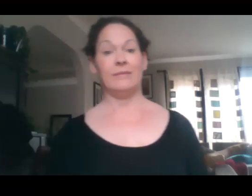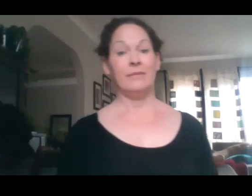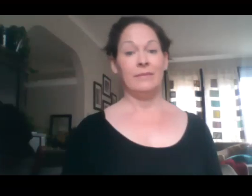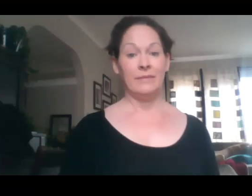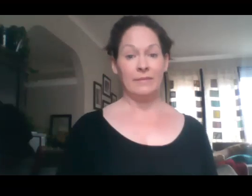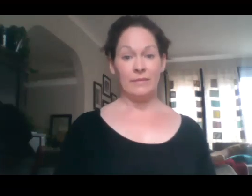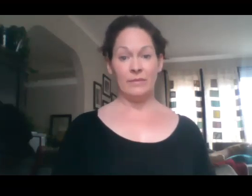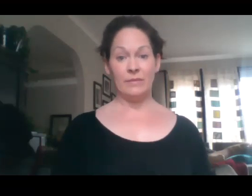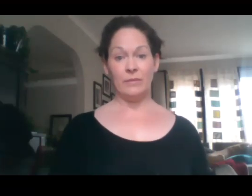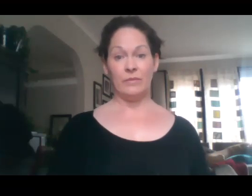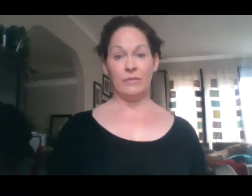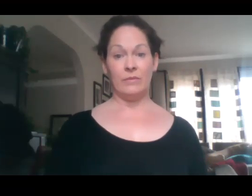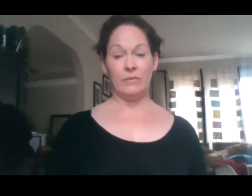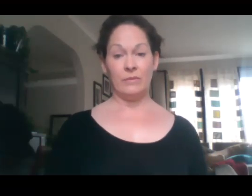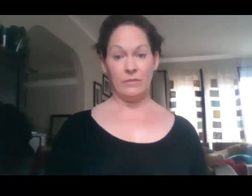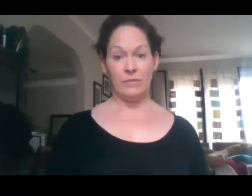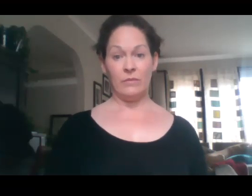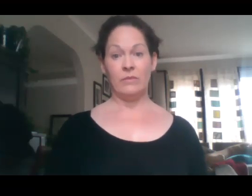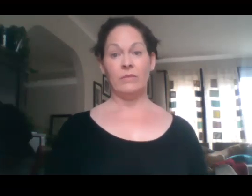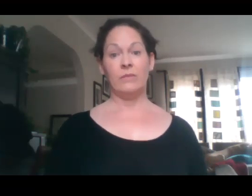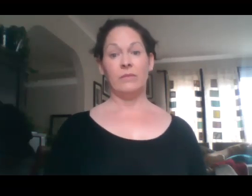x has to be greater than or equal to